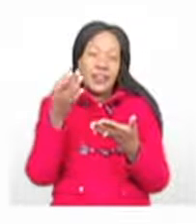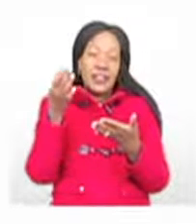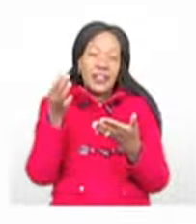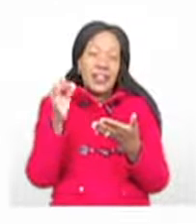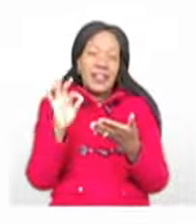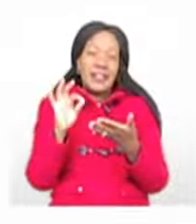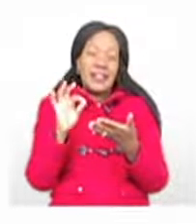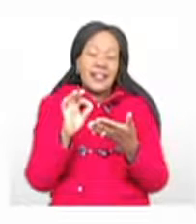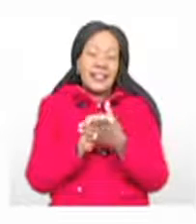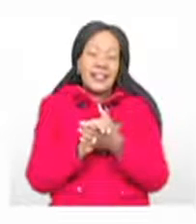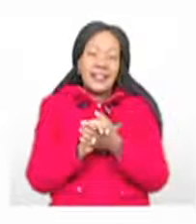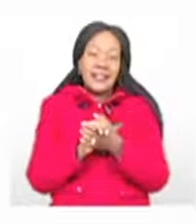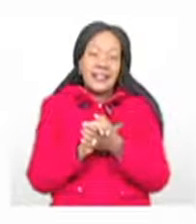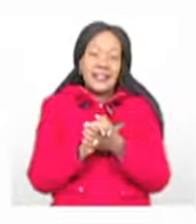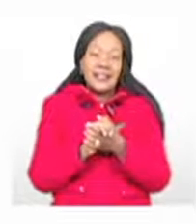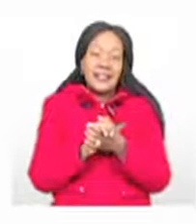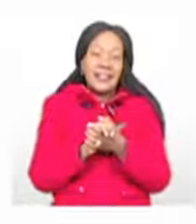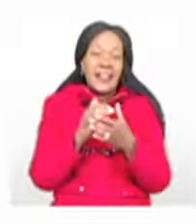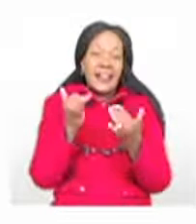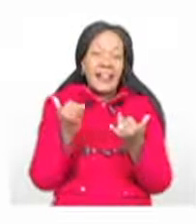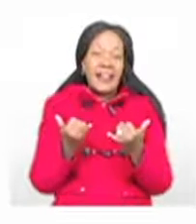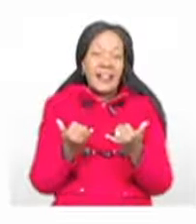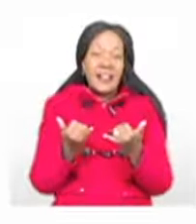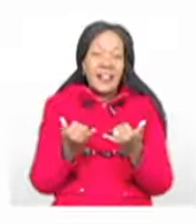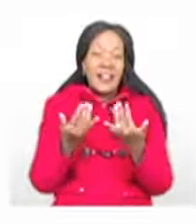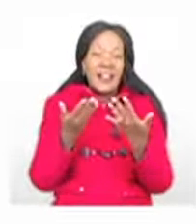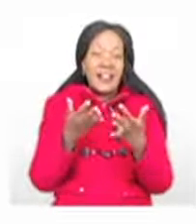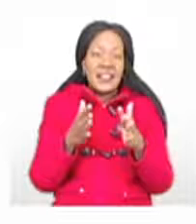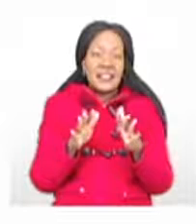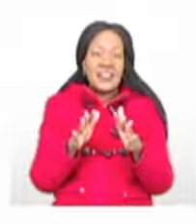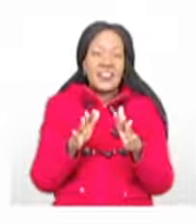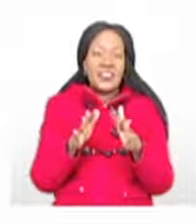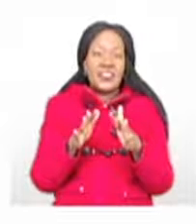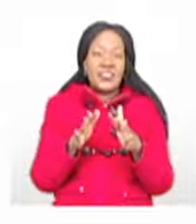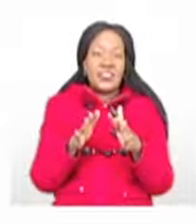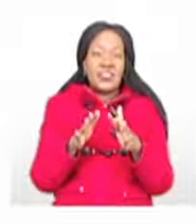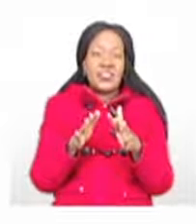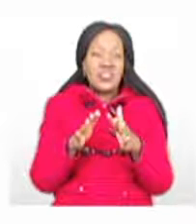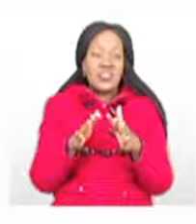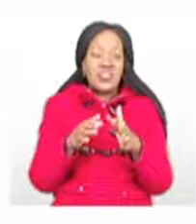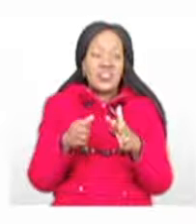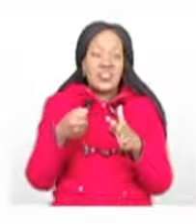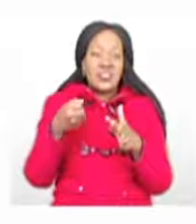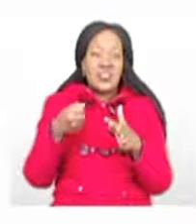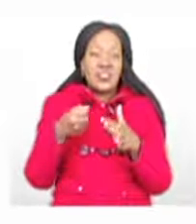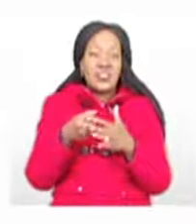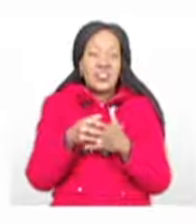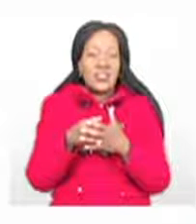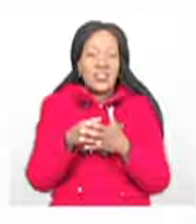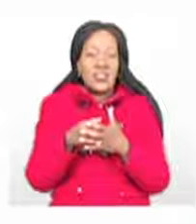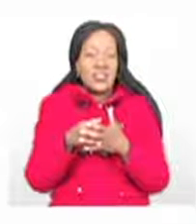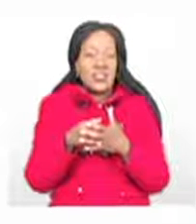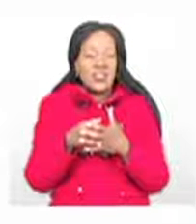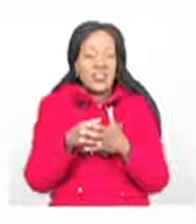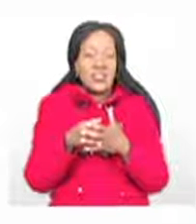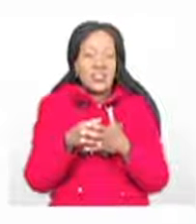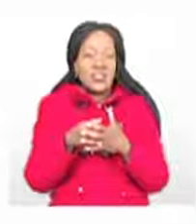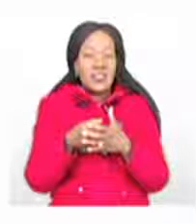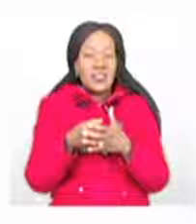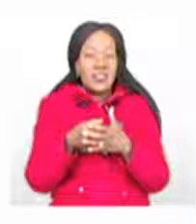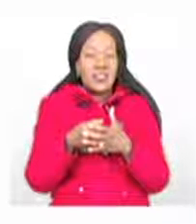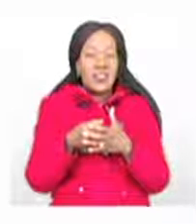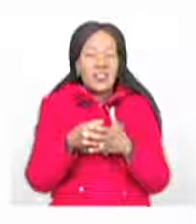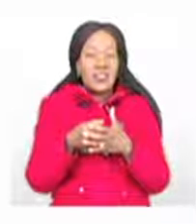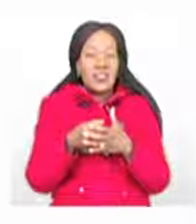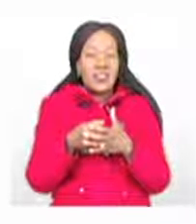9. Now let's complete the pattern as the booklet shows us. In